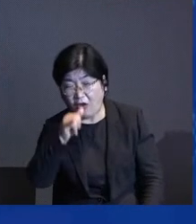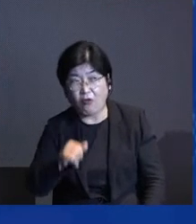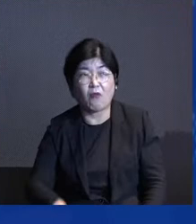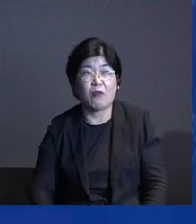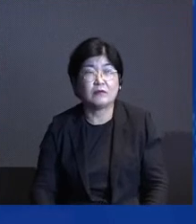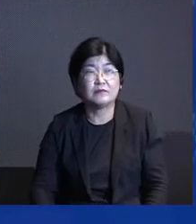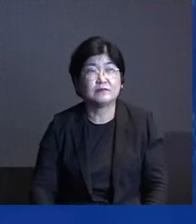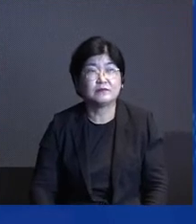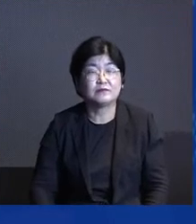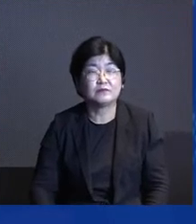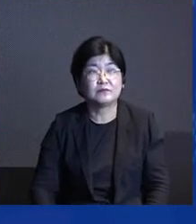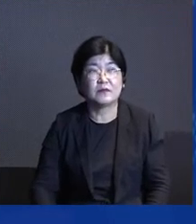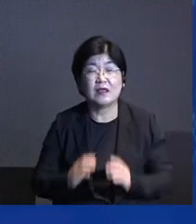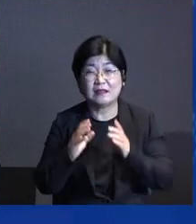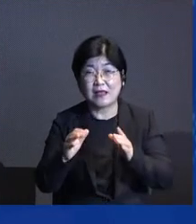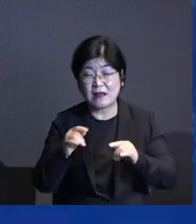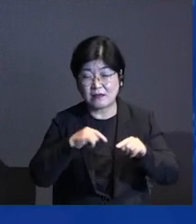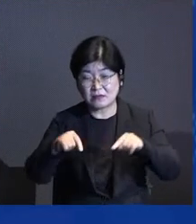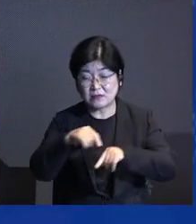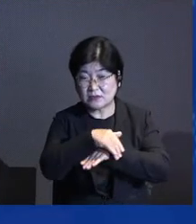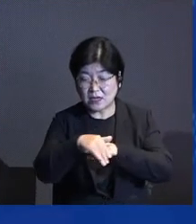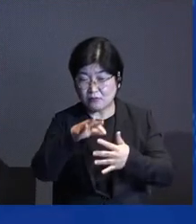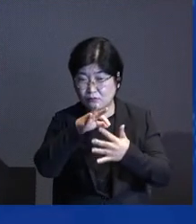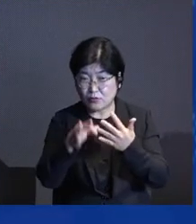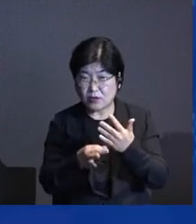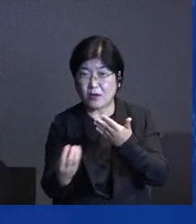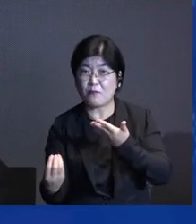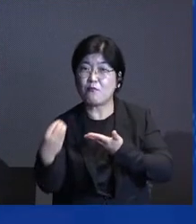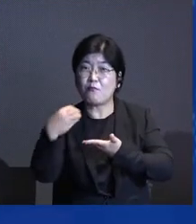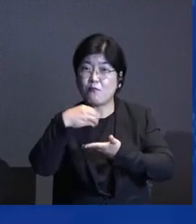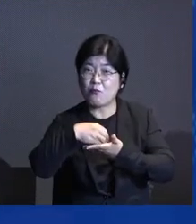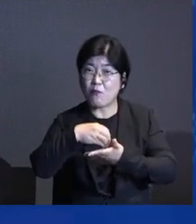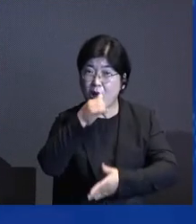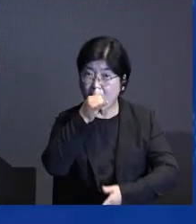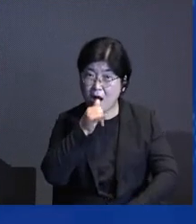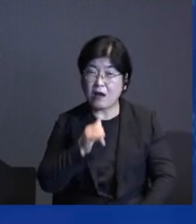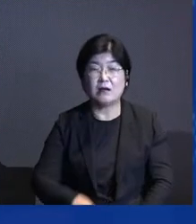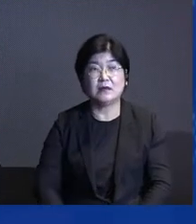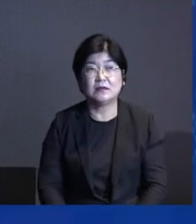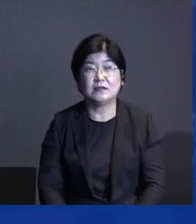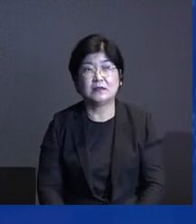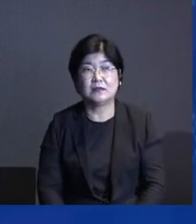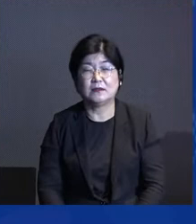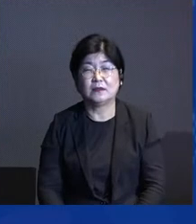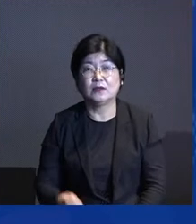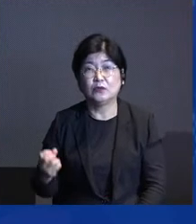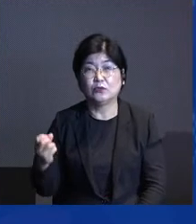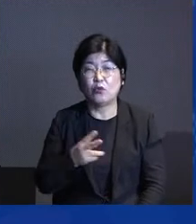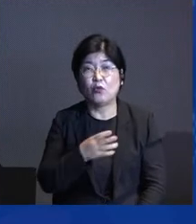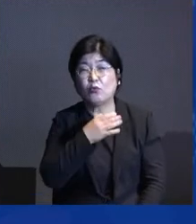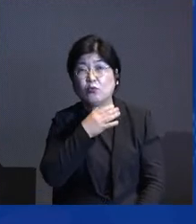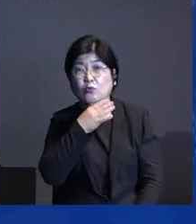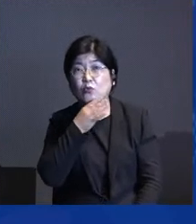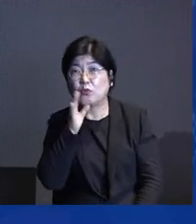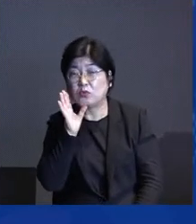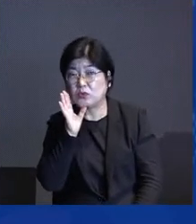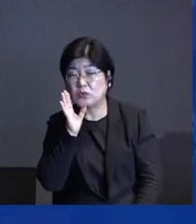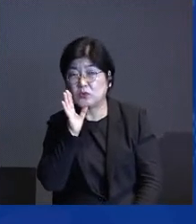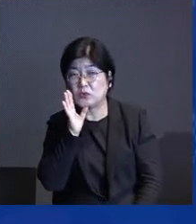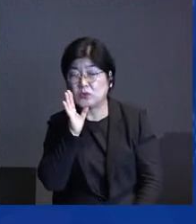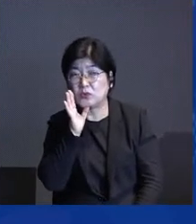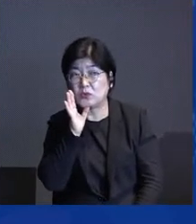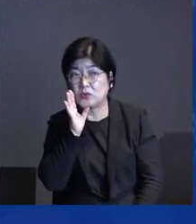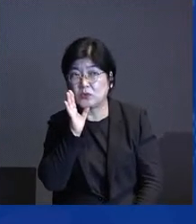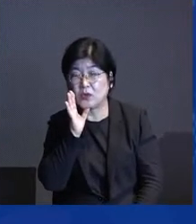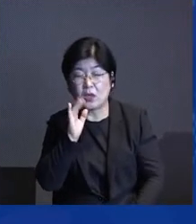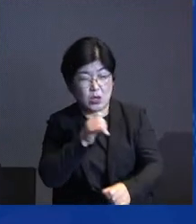national policies and programs as a way to realize the rights of older people to care, to healthcare and